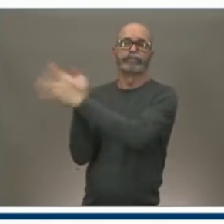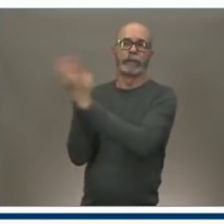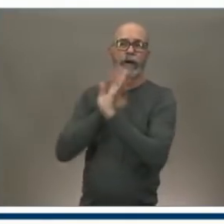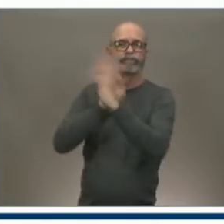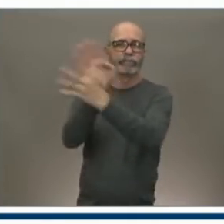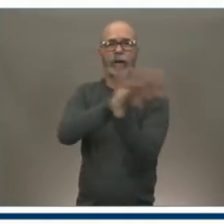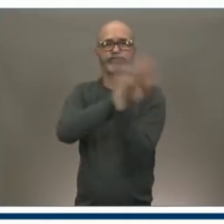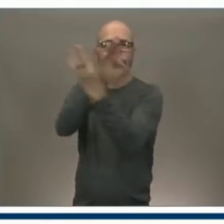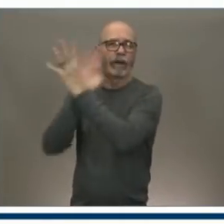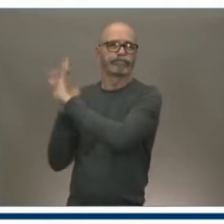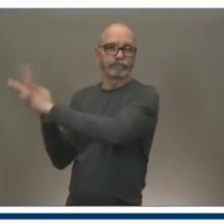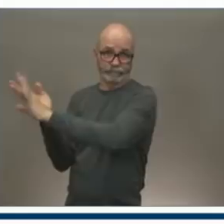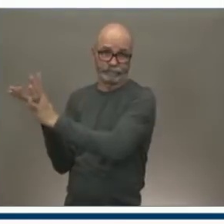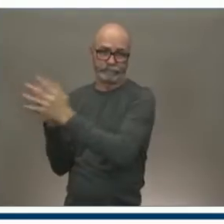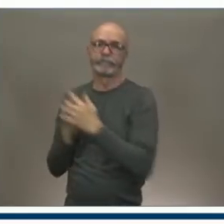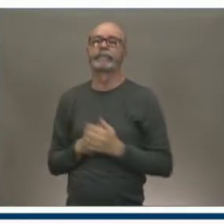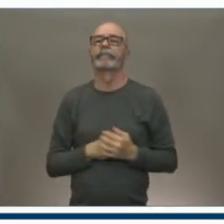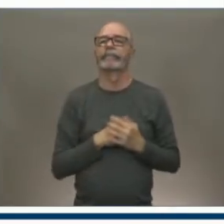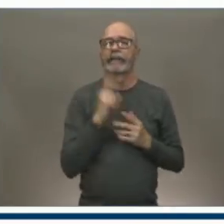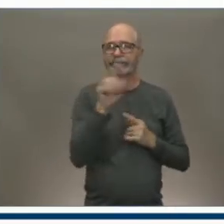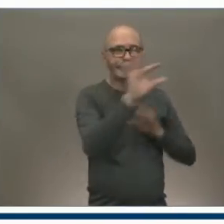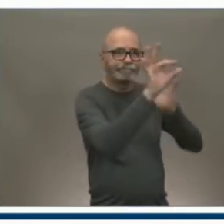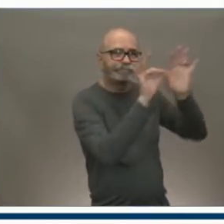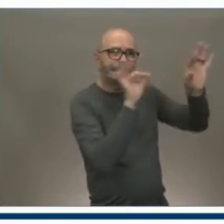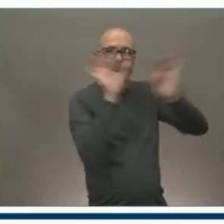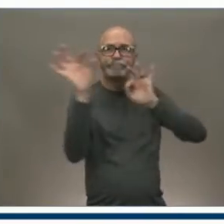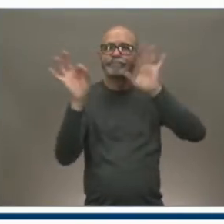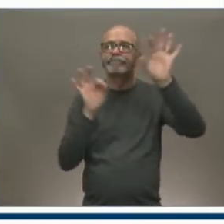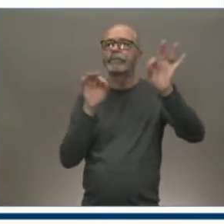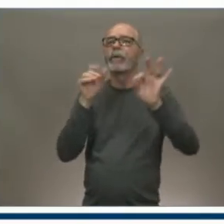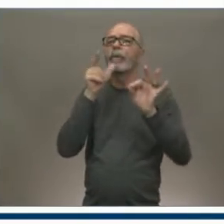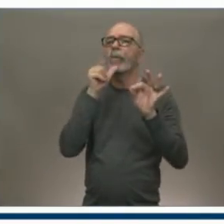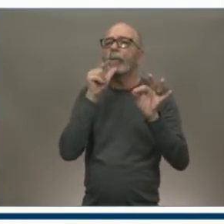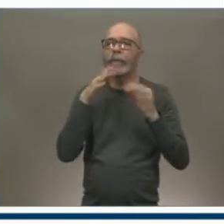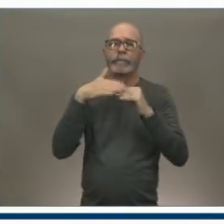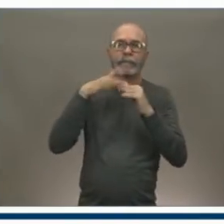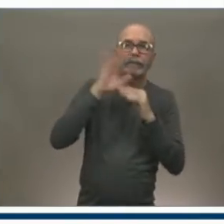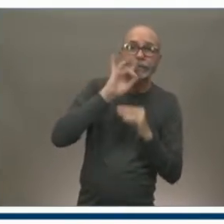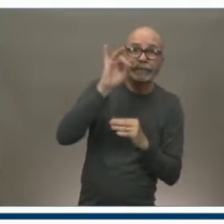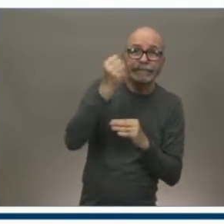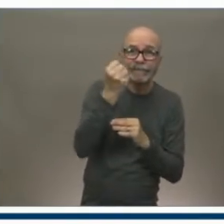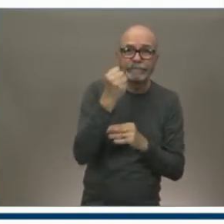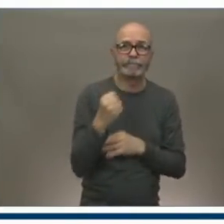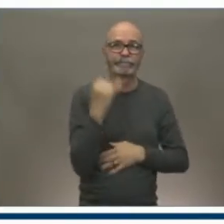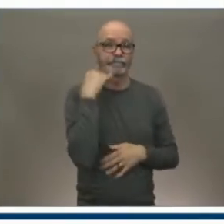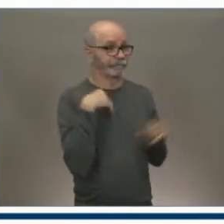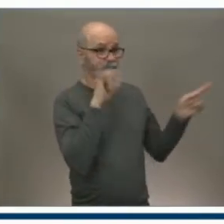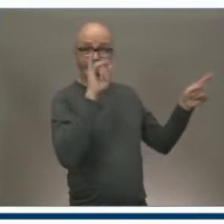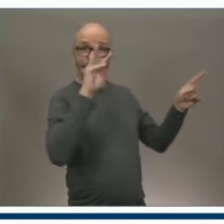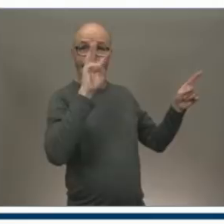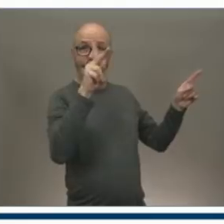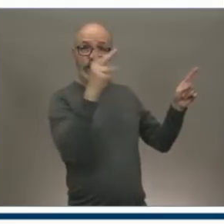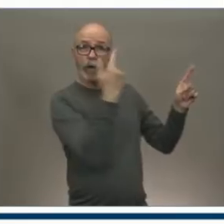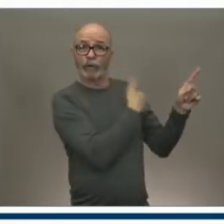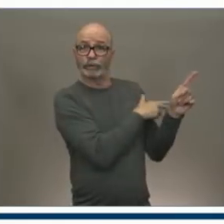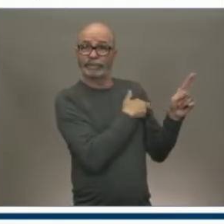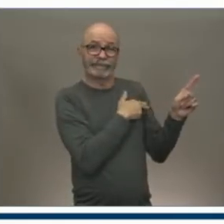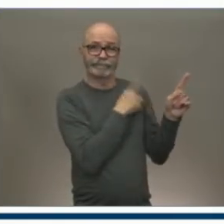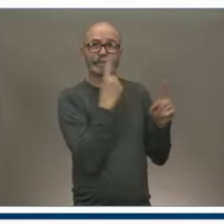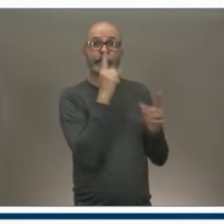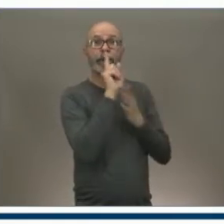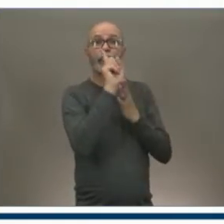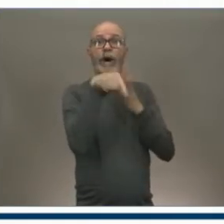random selection of Nova Scotians 80 and over who live within about an hour from the clinic site will receive a letter the week of February